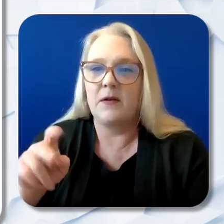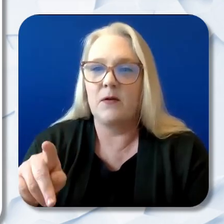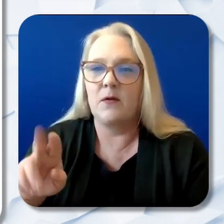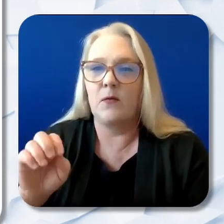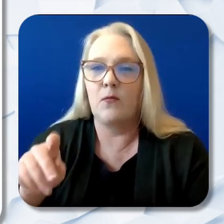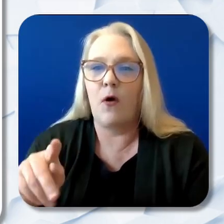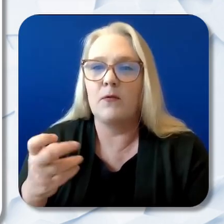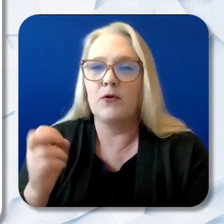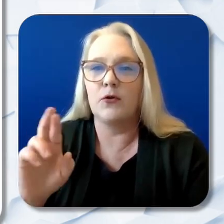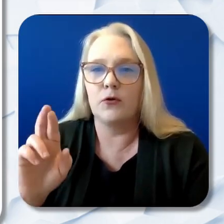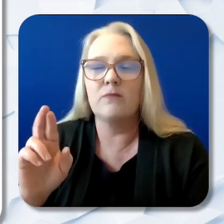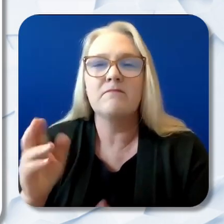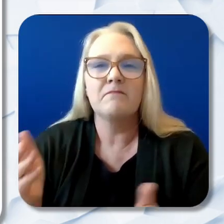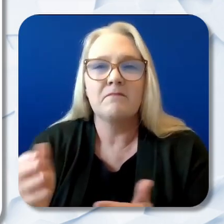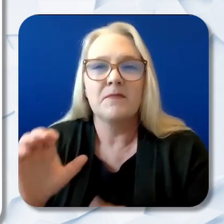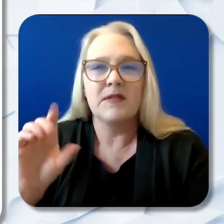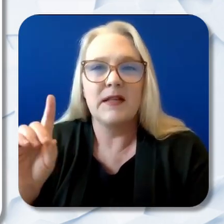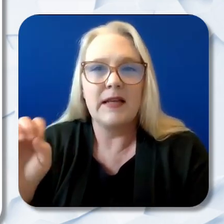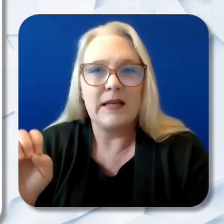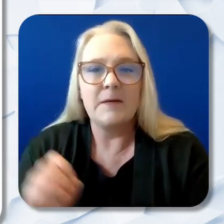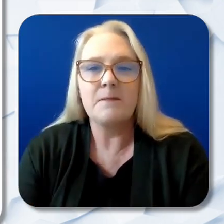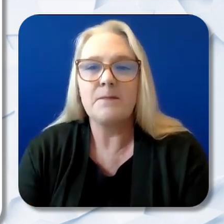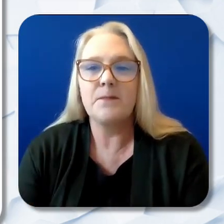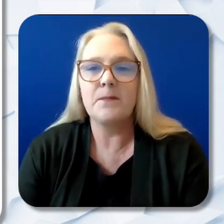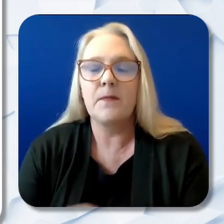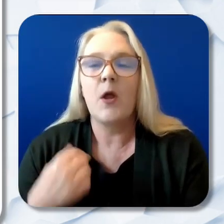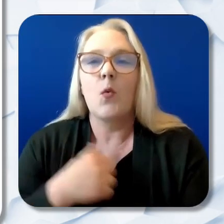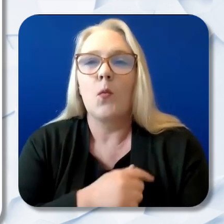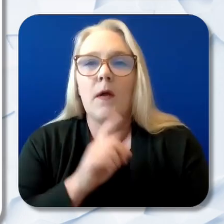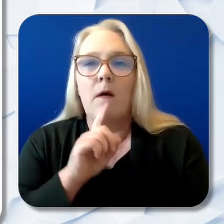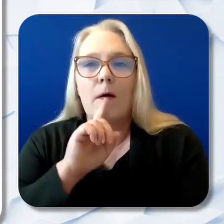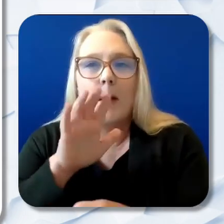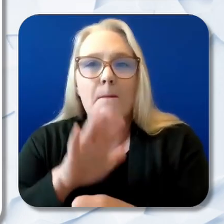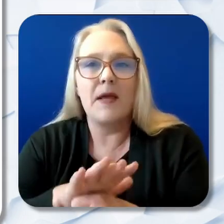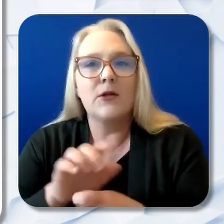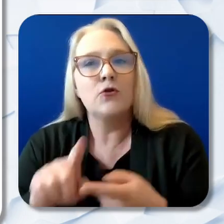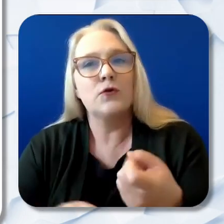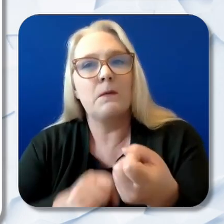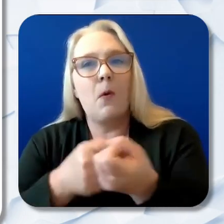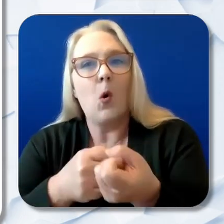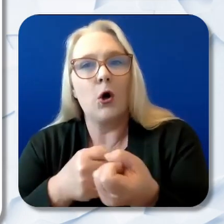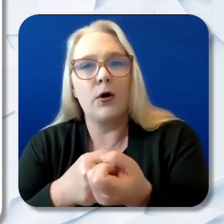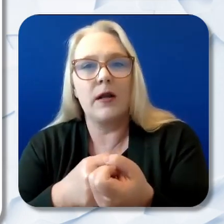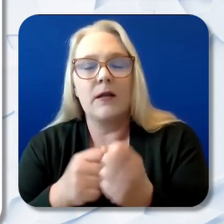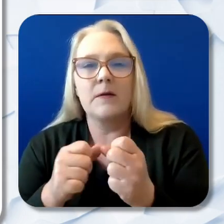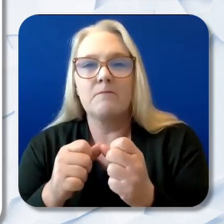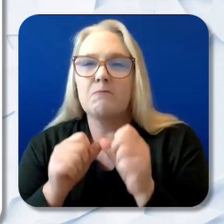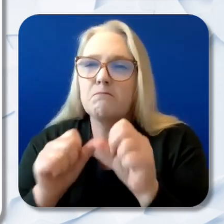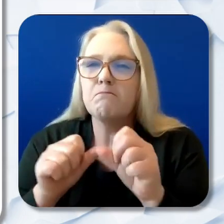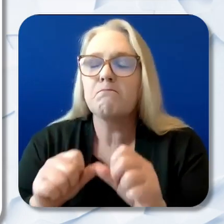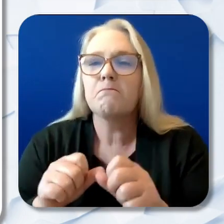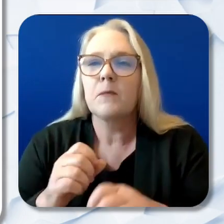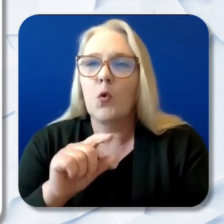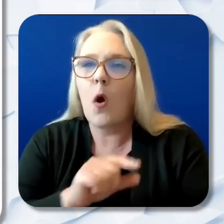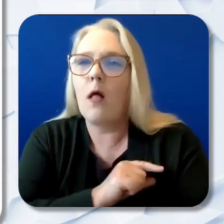Early Education Division at CDE. We are committed to supporting continuous quality